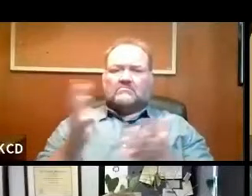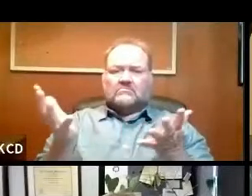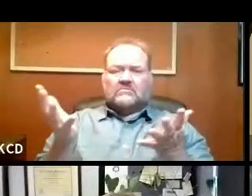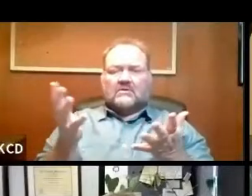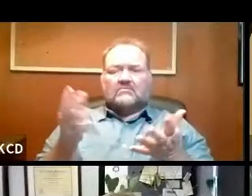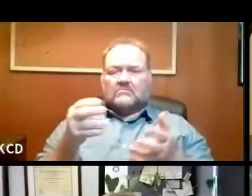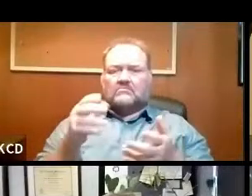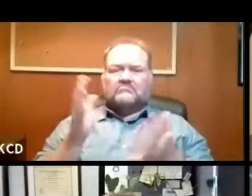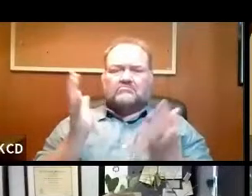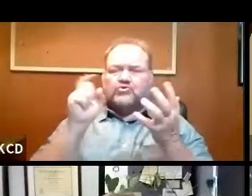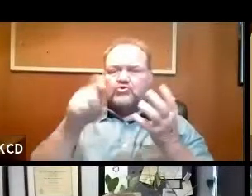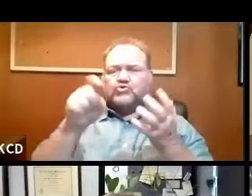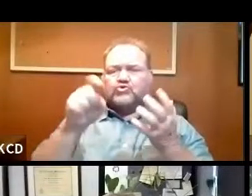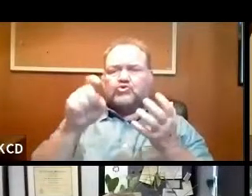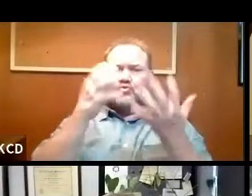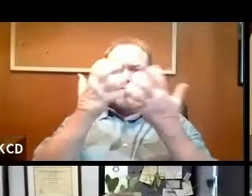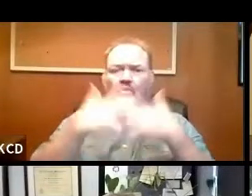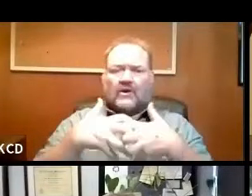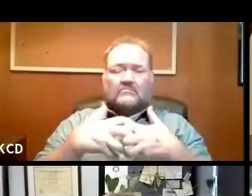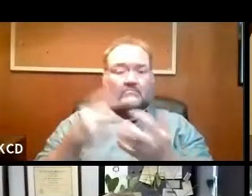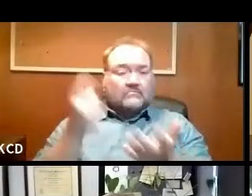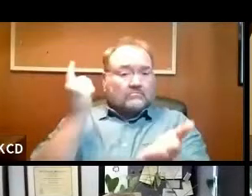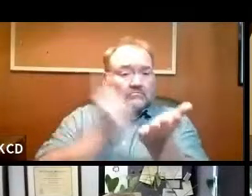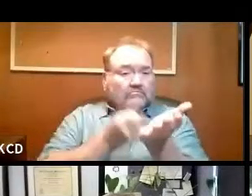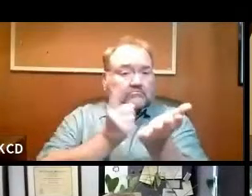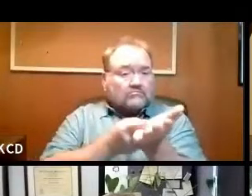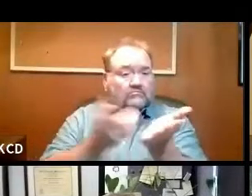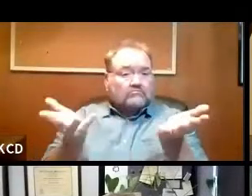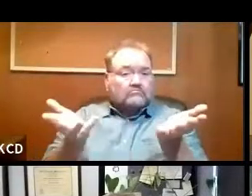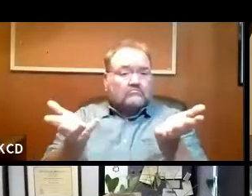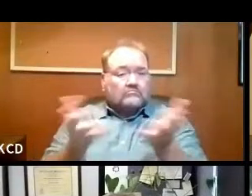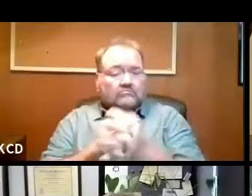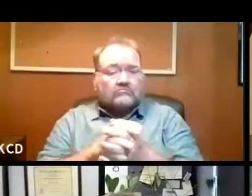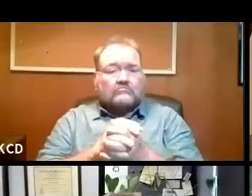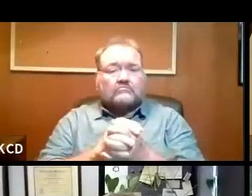That'll work, Dr. O'Brien. Discussion about this?